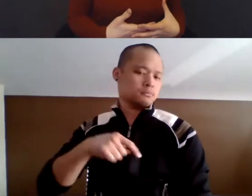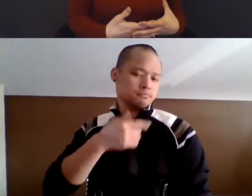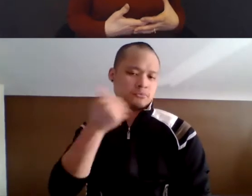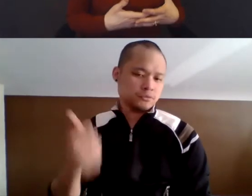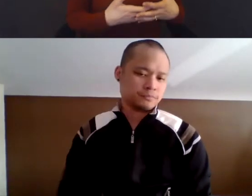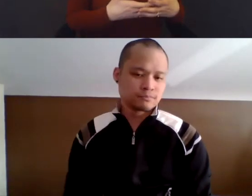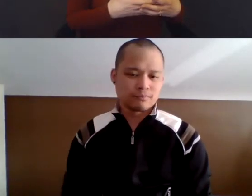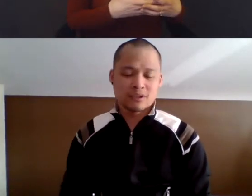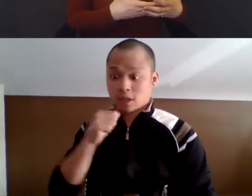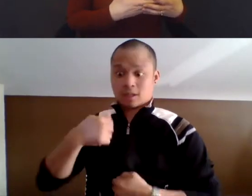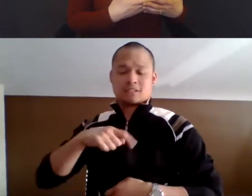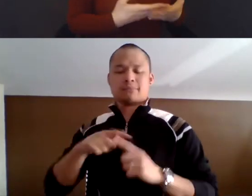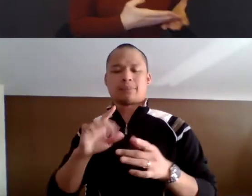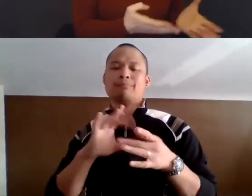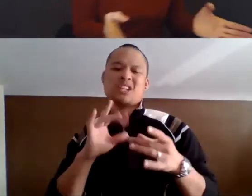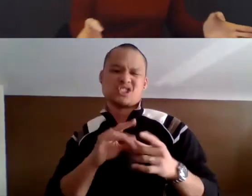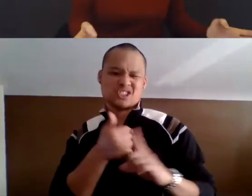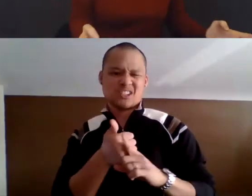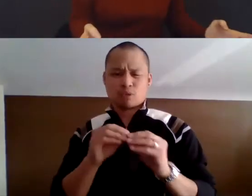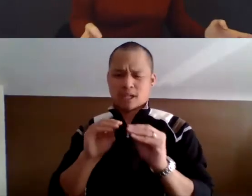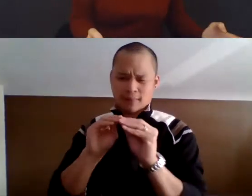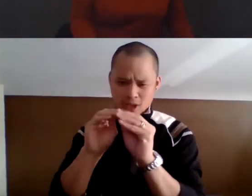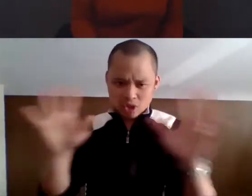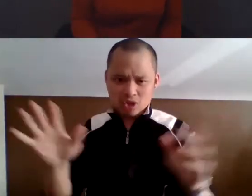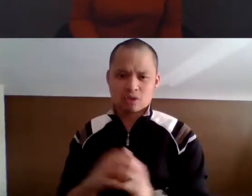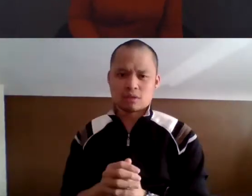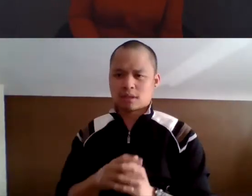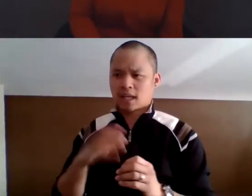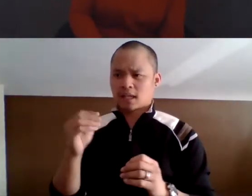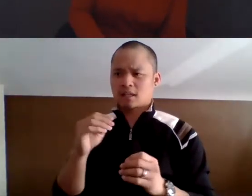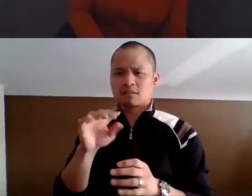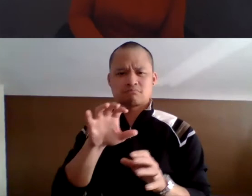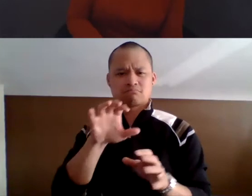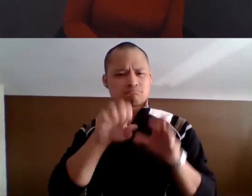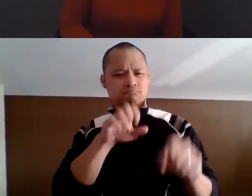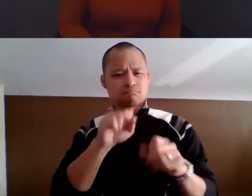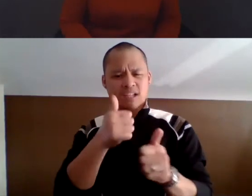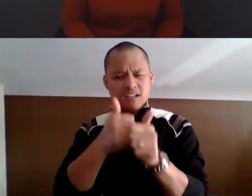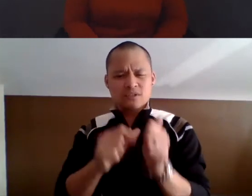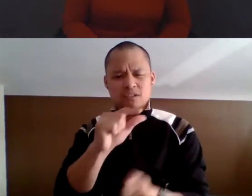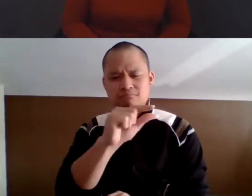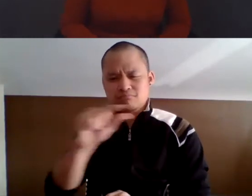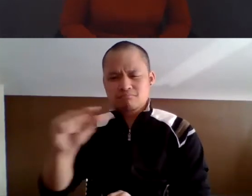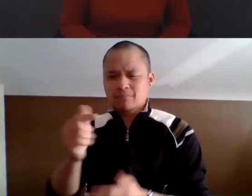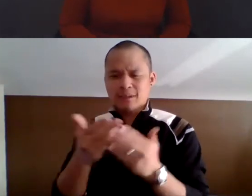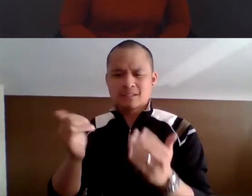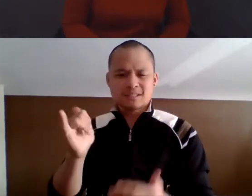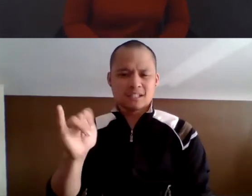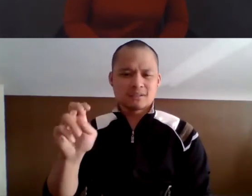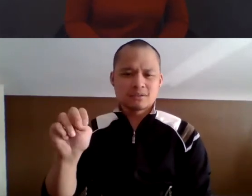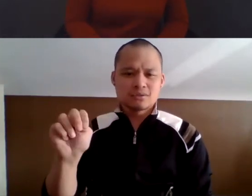really adapt to a wider audience and making sure that that message is clearly